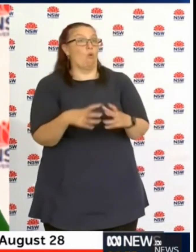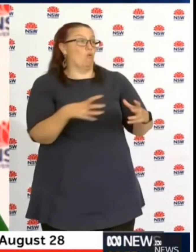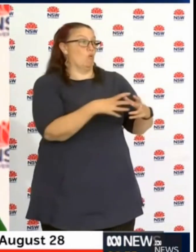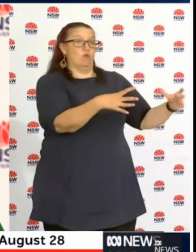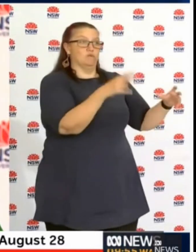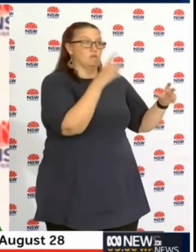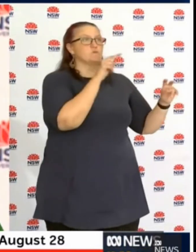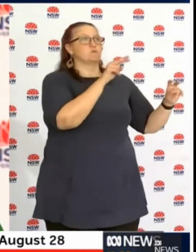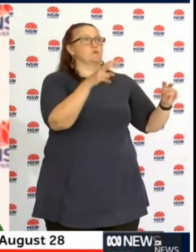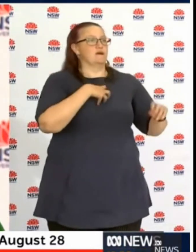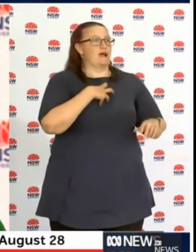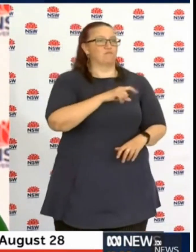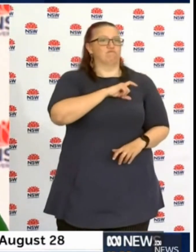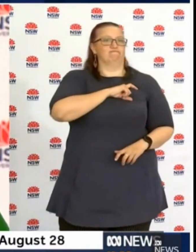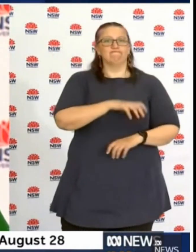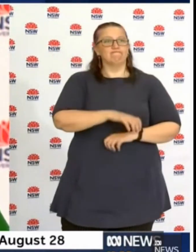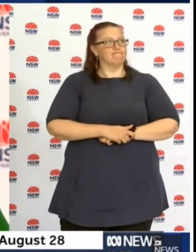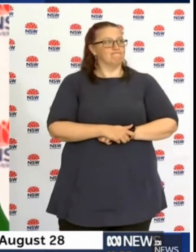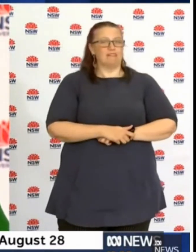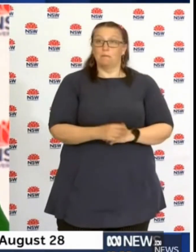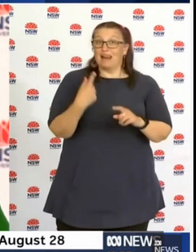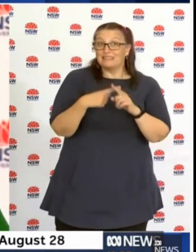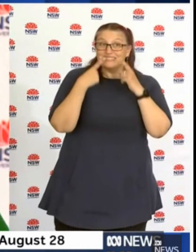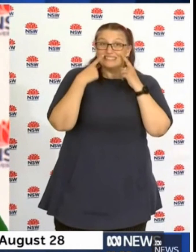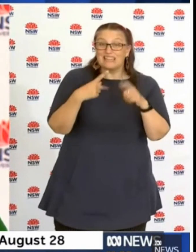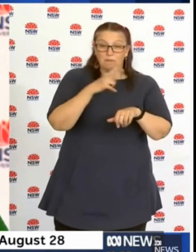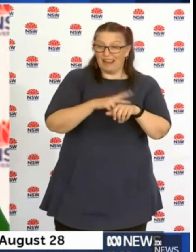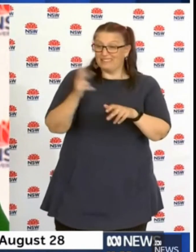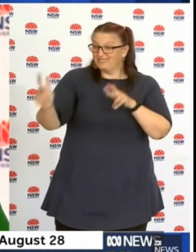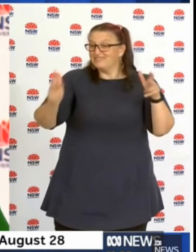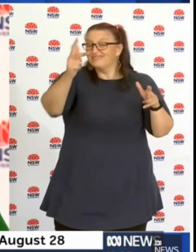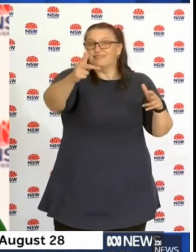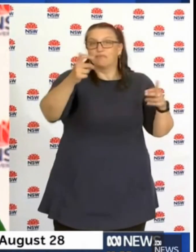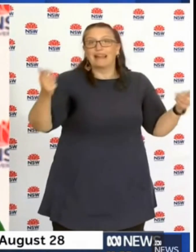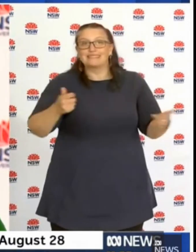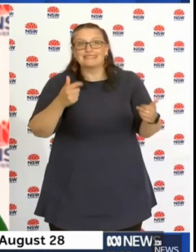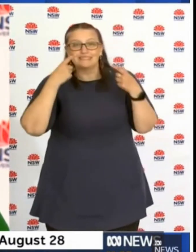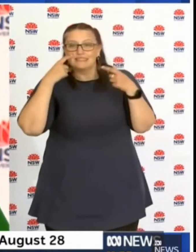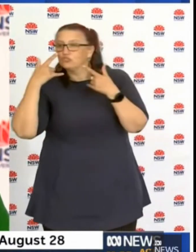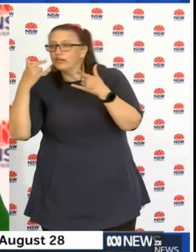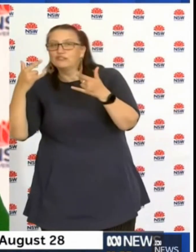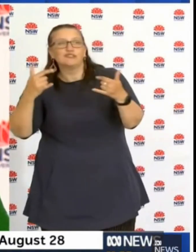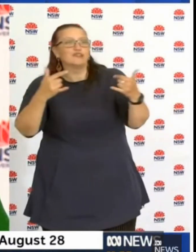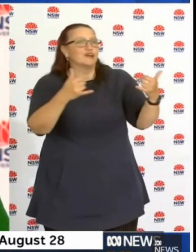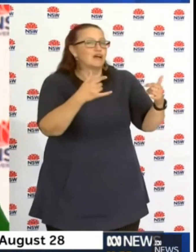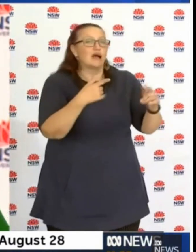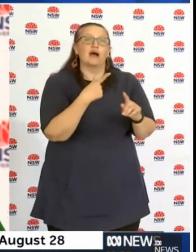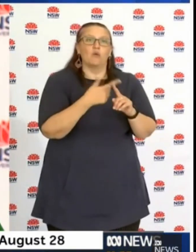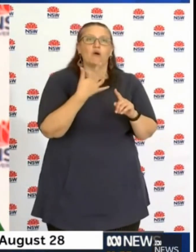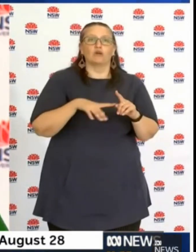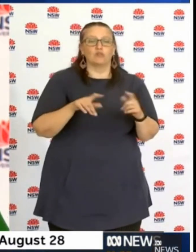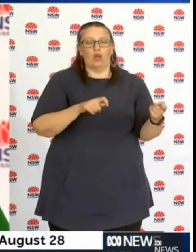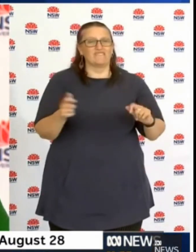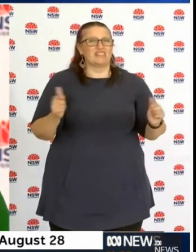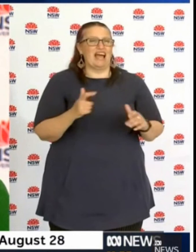also had increased activity on the ground, but obviously we will increase that activity given where we are, and that's given Fairfield that we want viewers to on move the quickly main out of